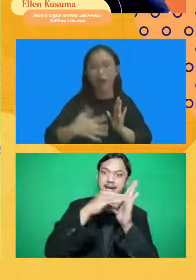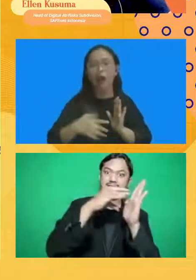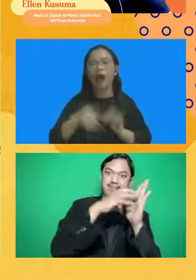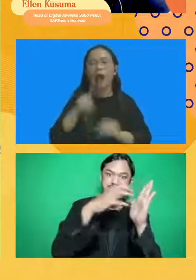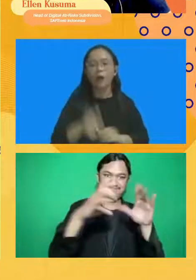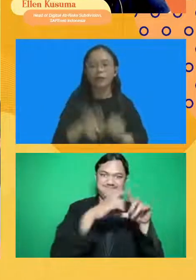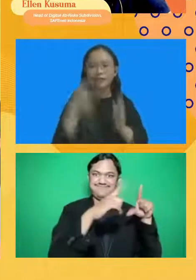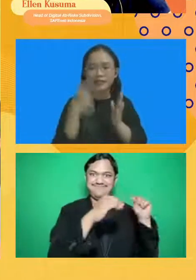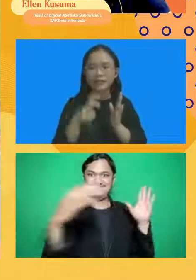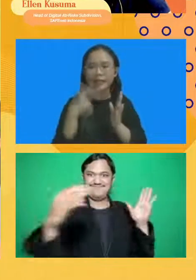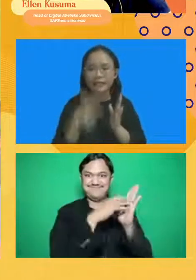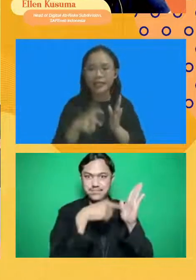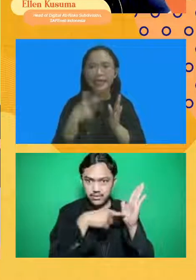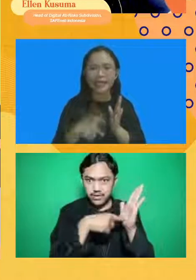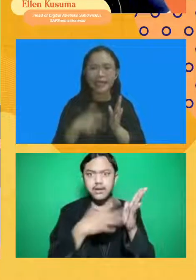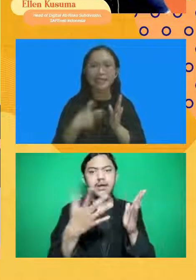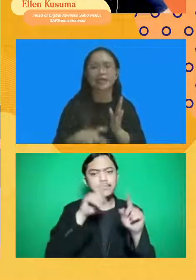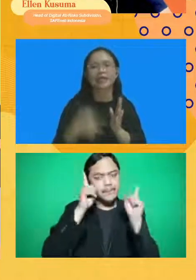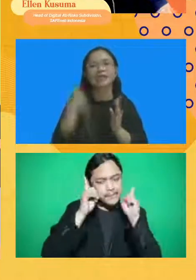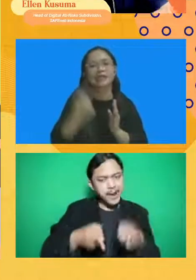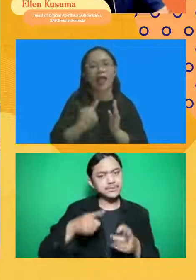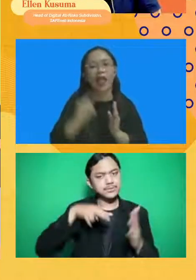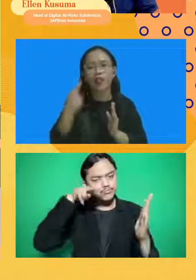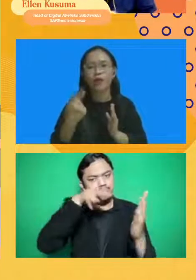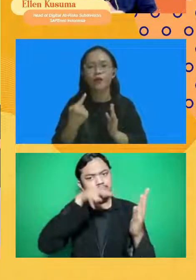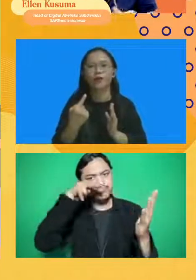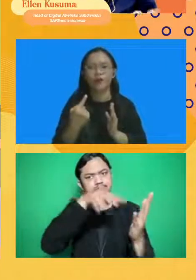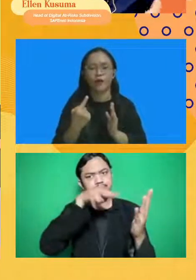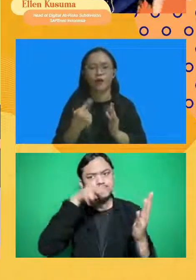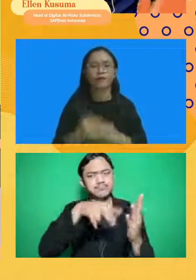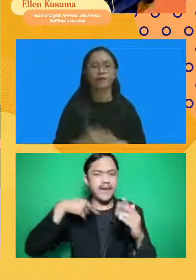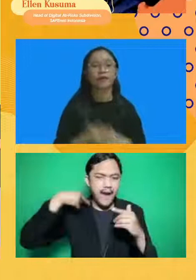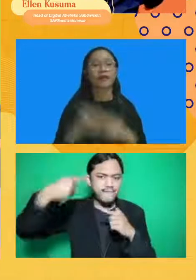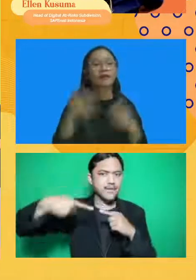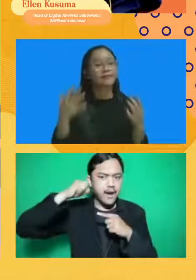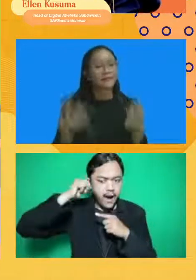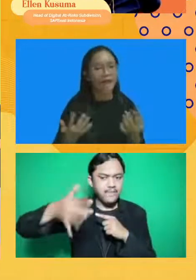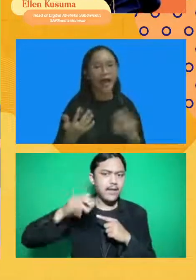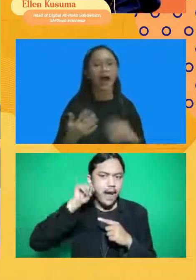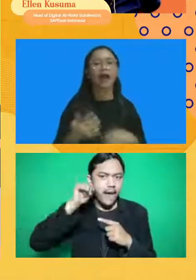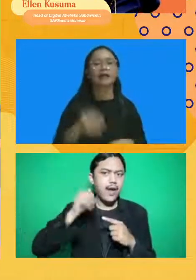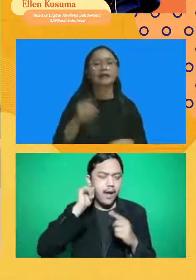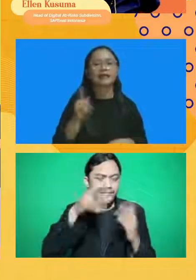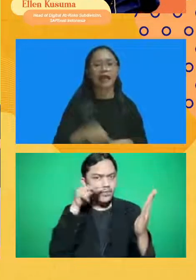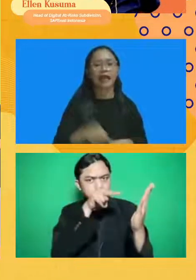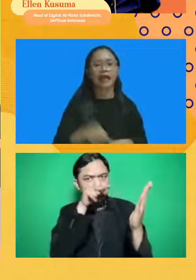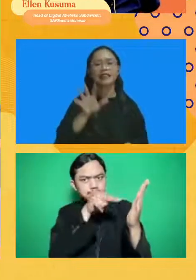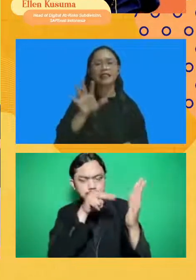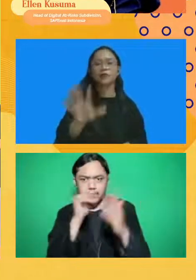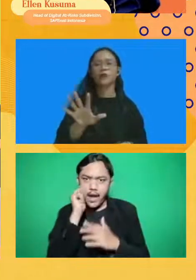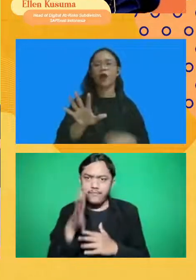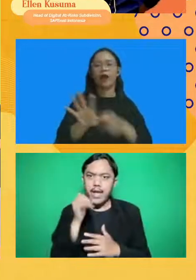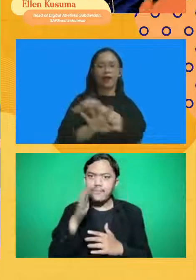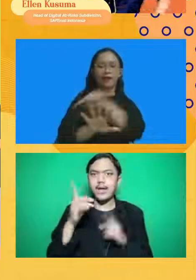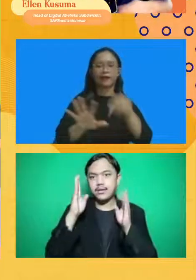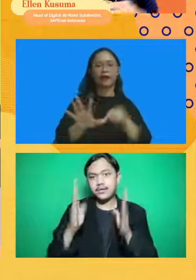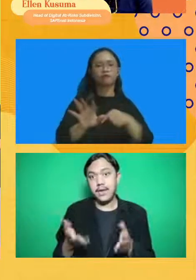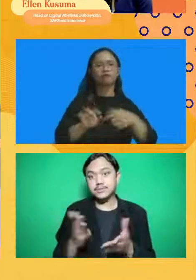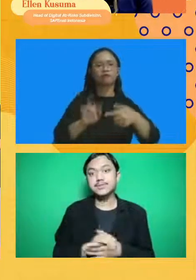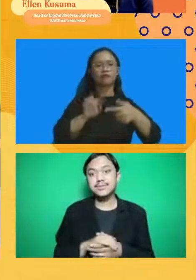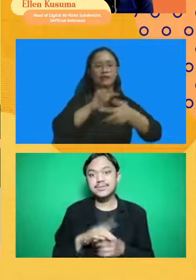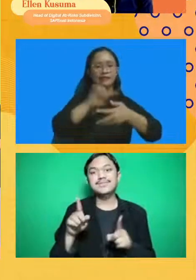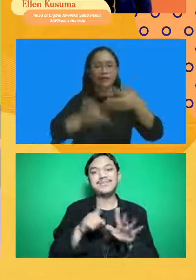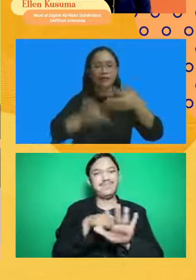situation. And so the committee actually asked 3 points to be replied by